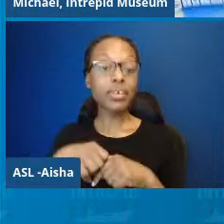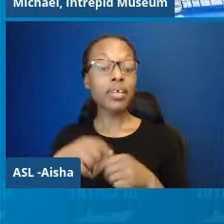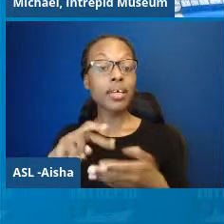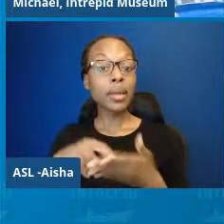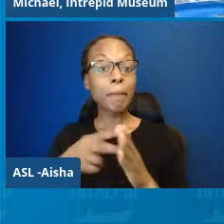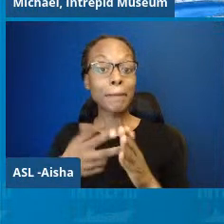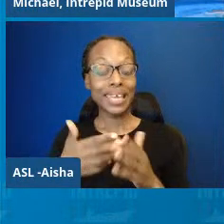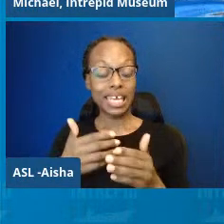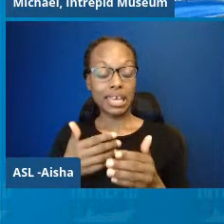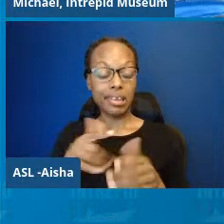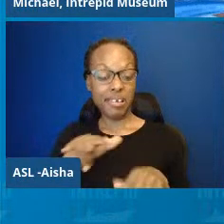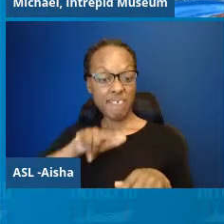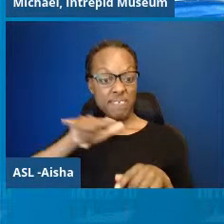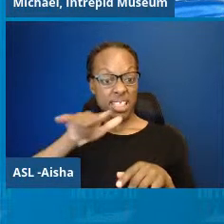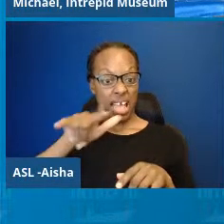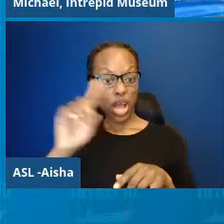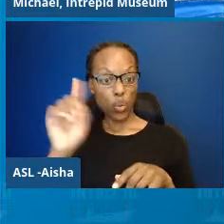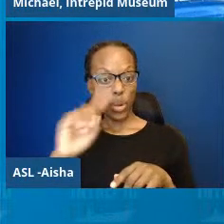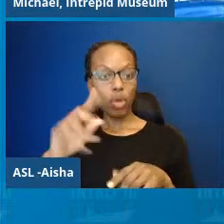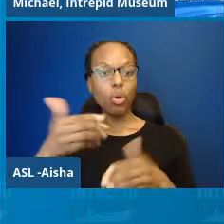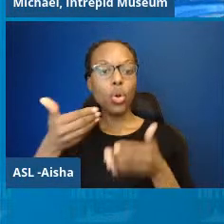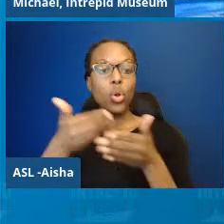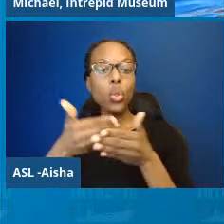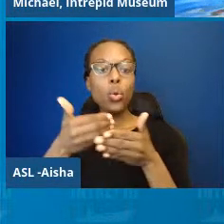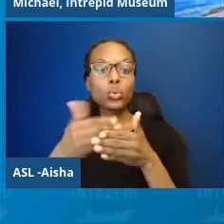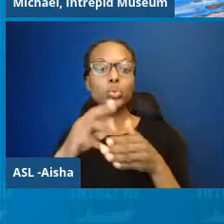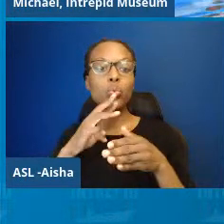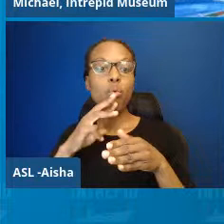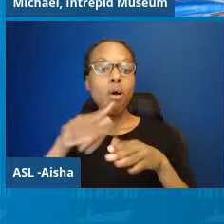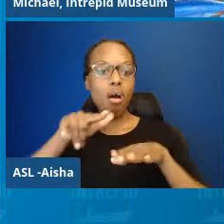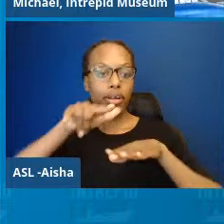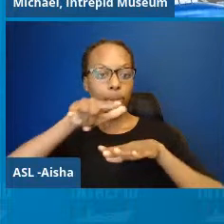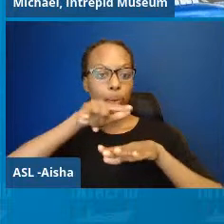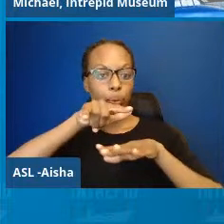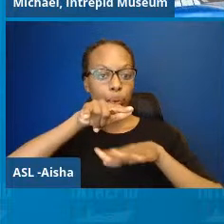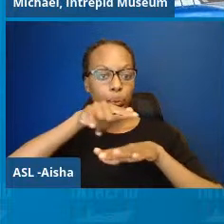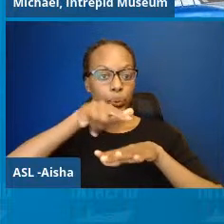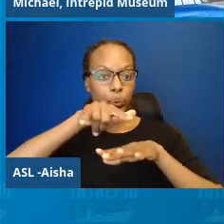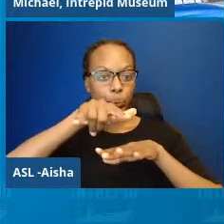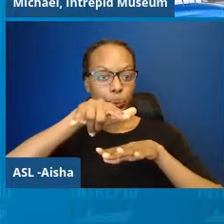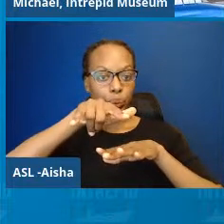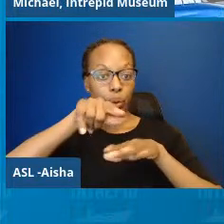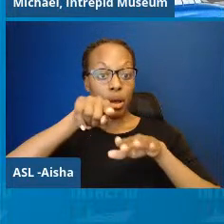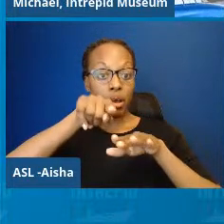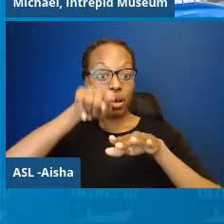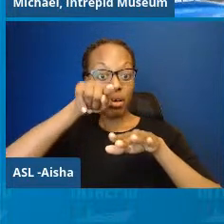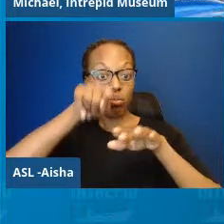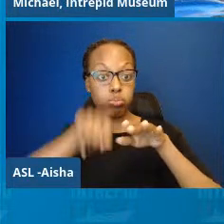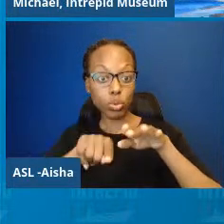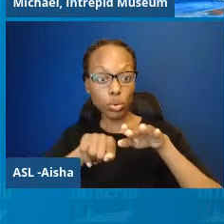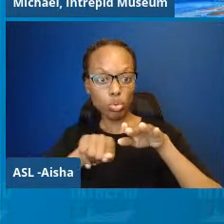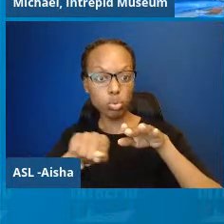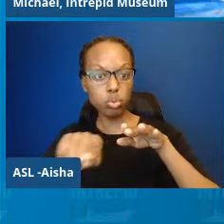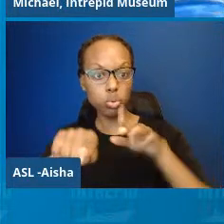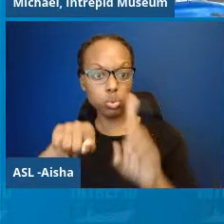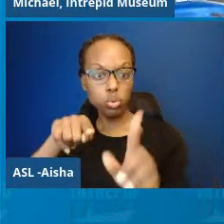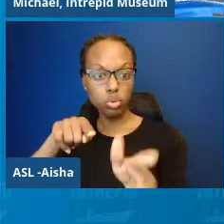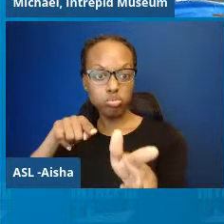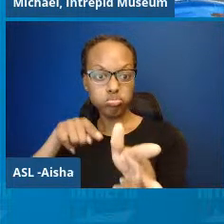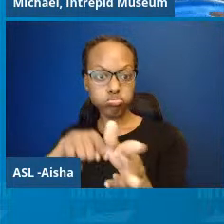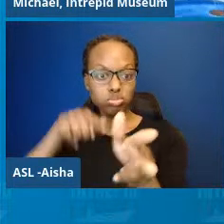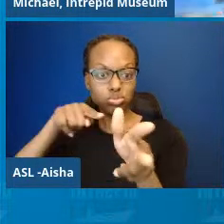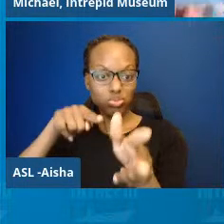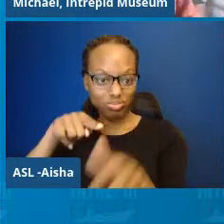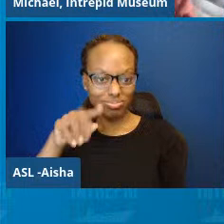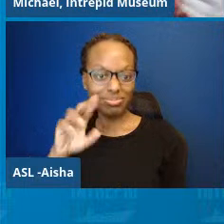to the ocean. And in World War II, Intrepid was serving in the Pacific Ocean, fighting against Japan, and never went